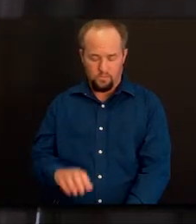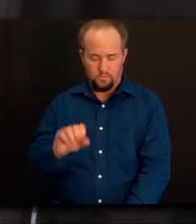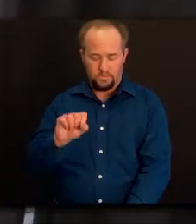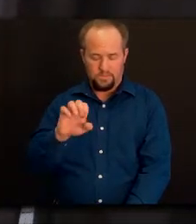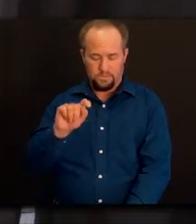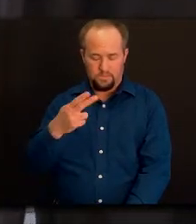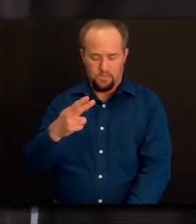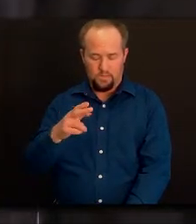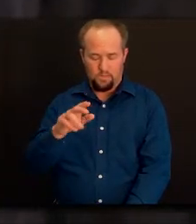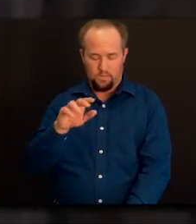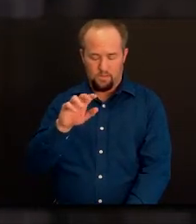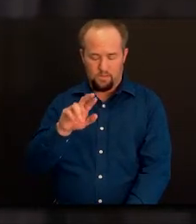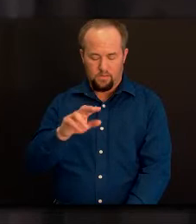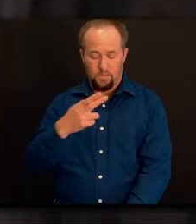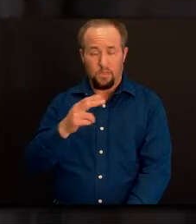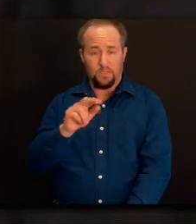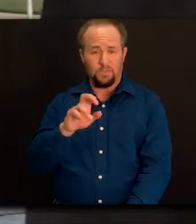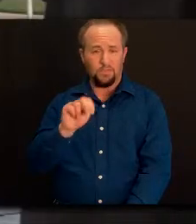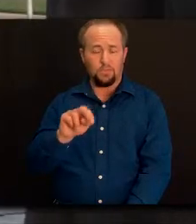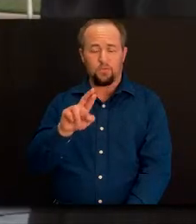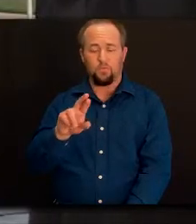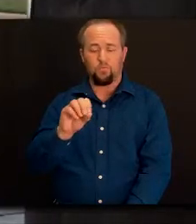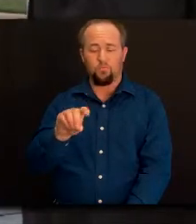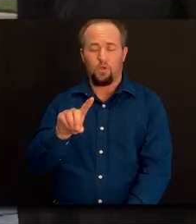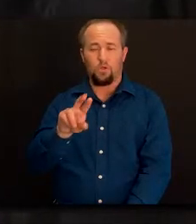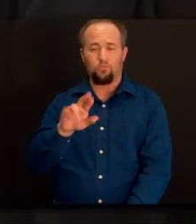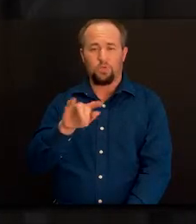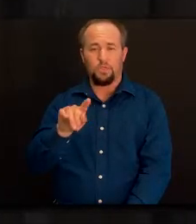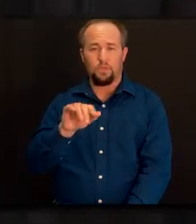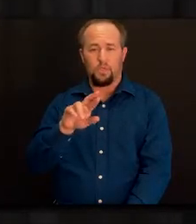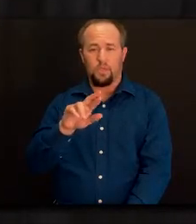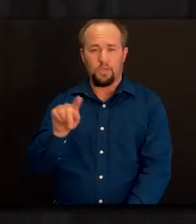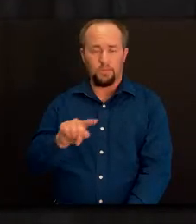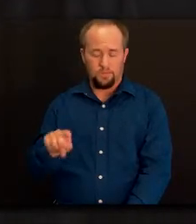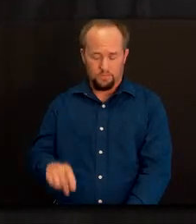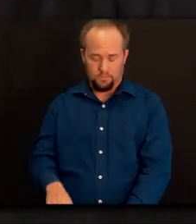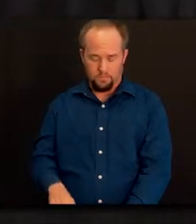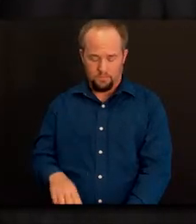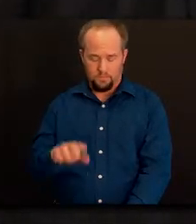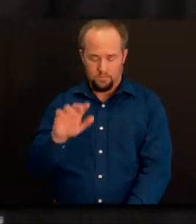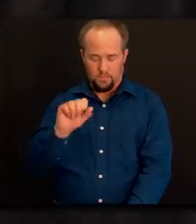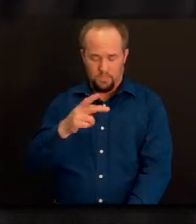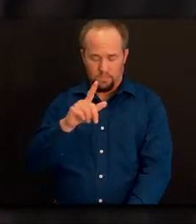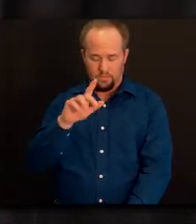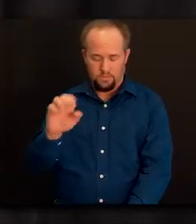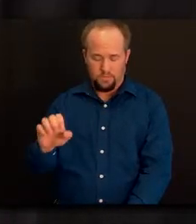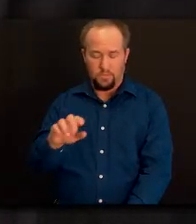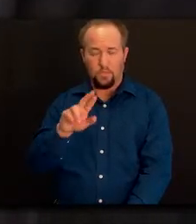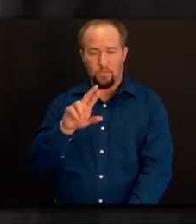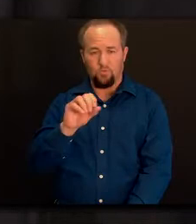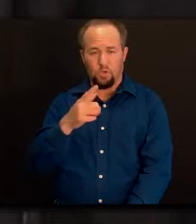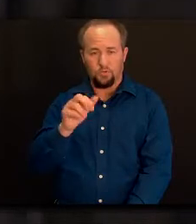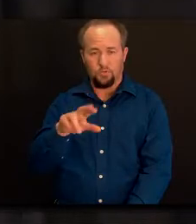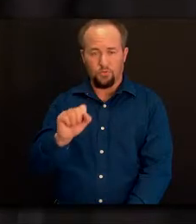Seth Andrew Harrison Rodriguez. Ashley Ann